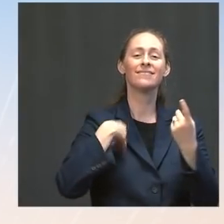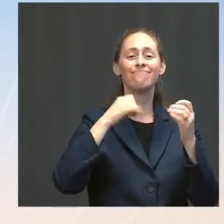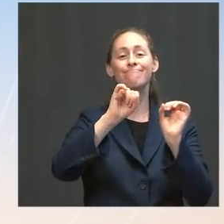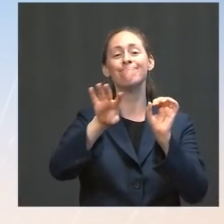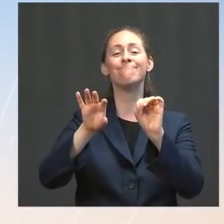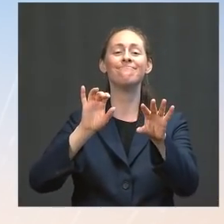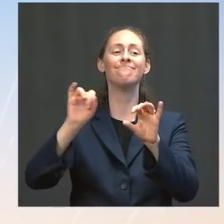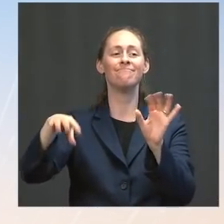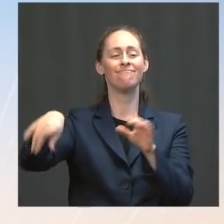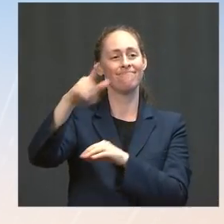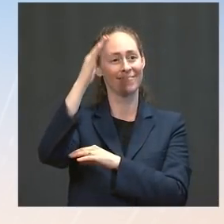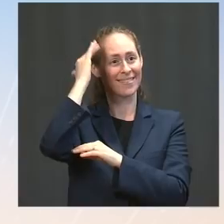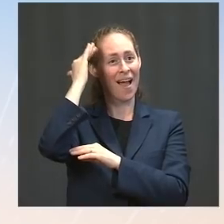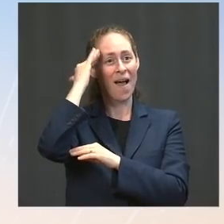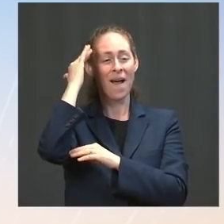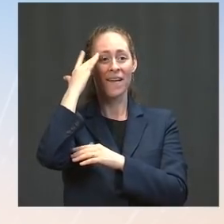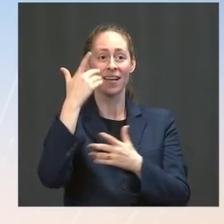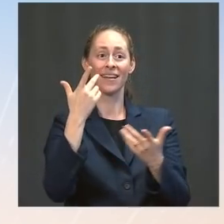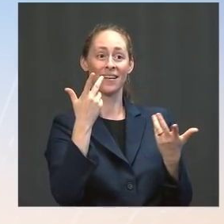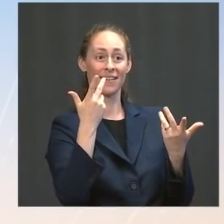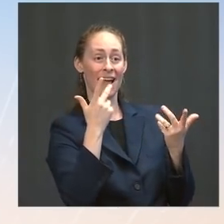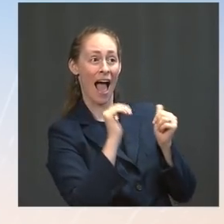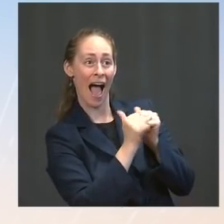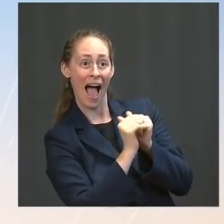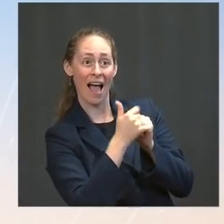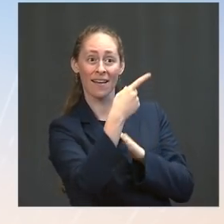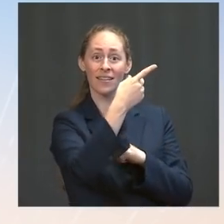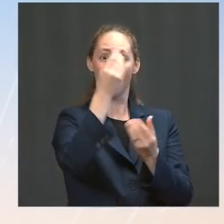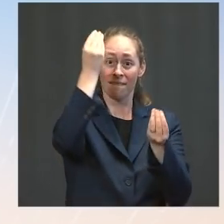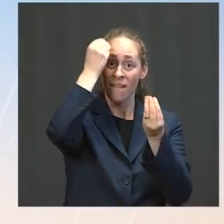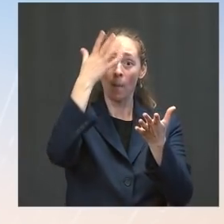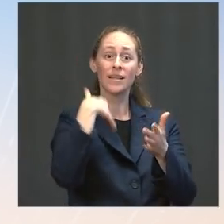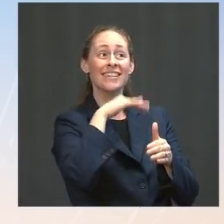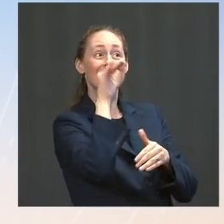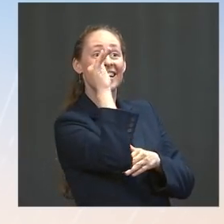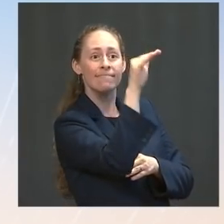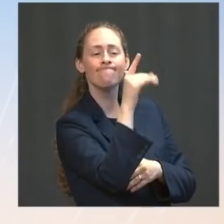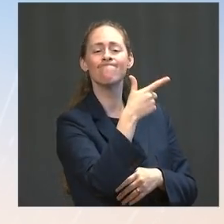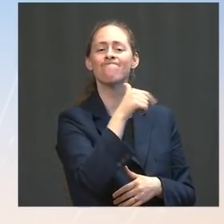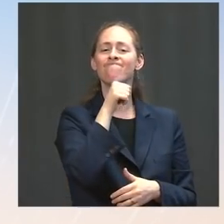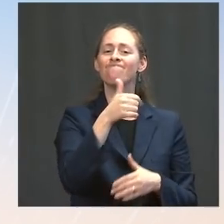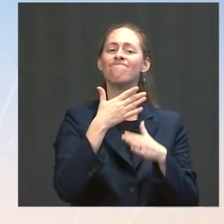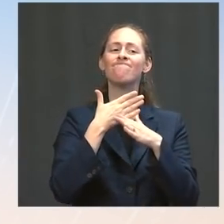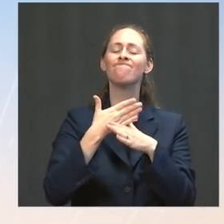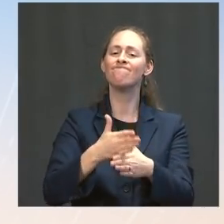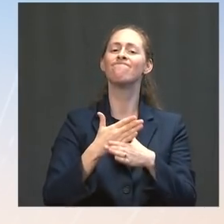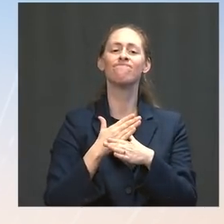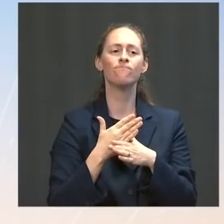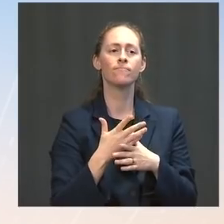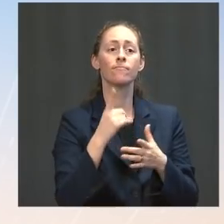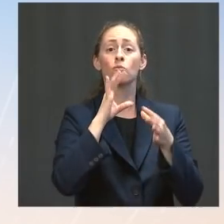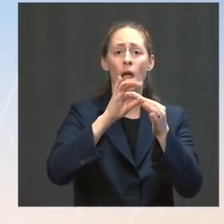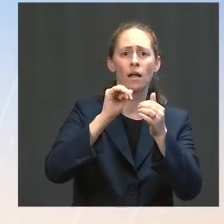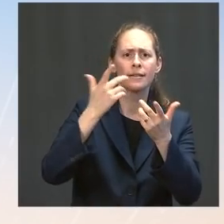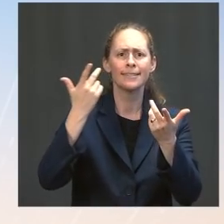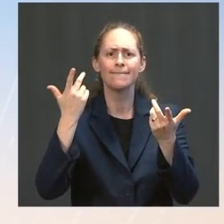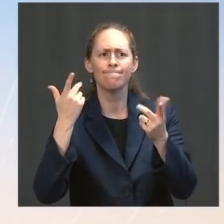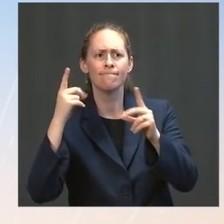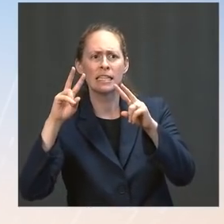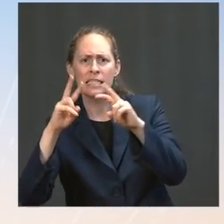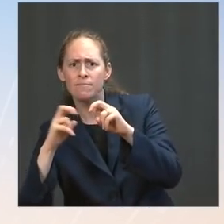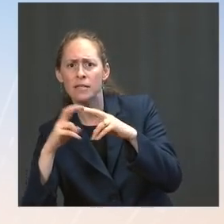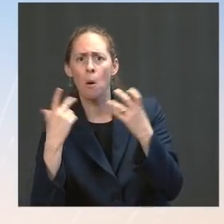I understand certainly why you're asking the question, but we continue to believe that there will be there could be, I